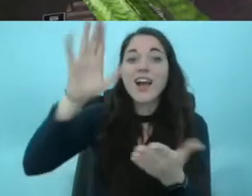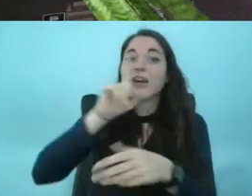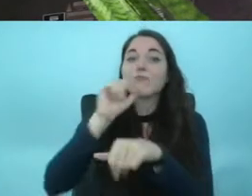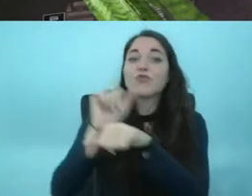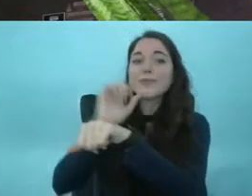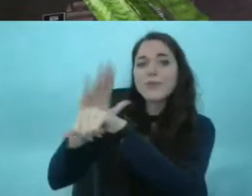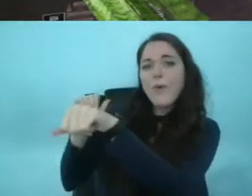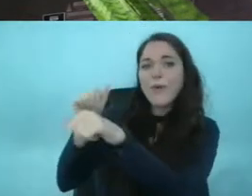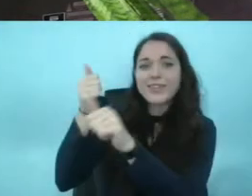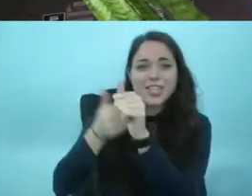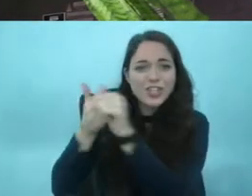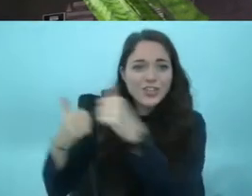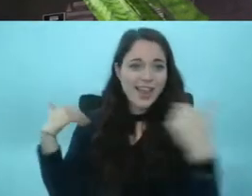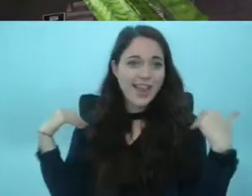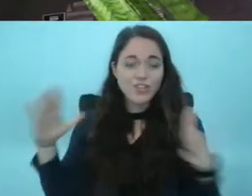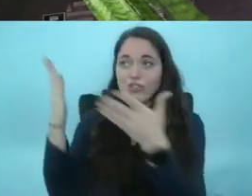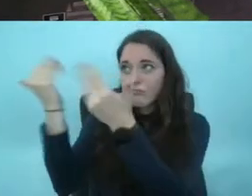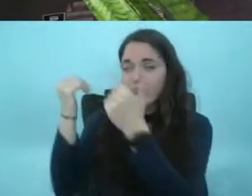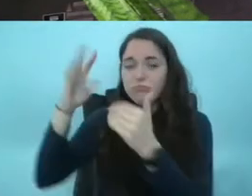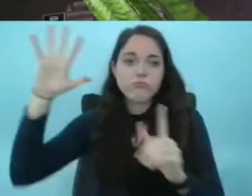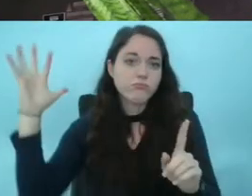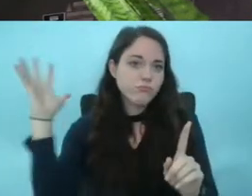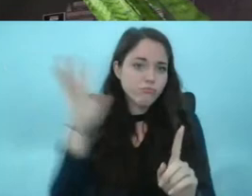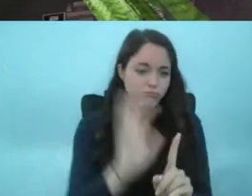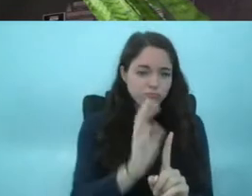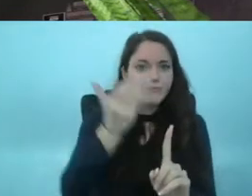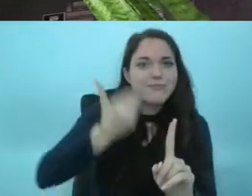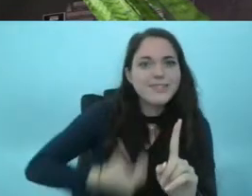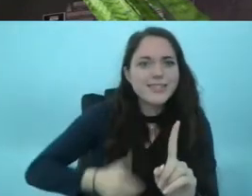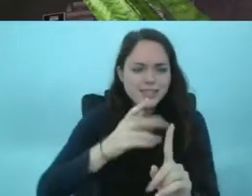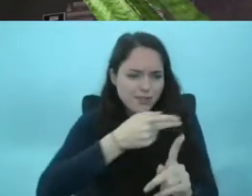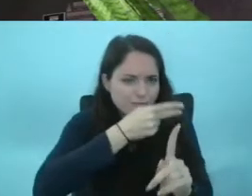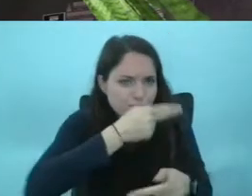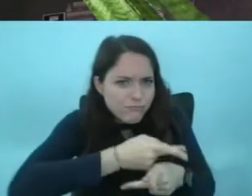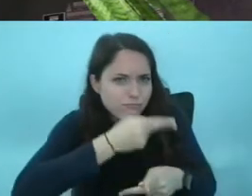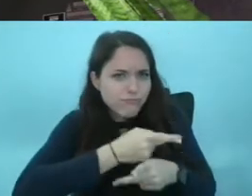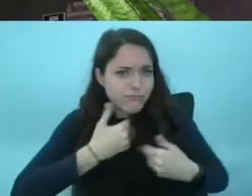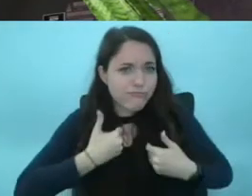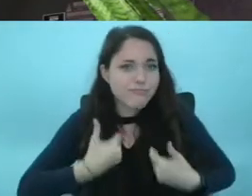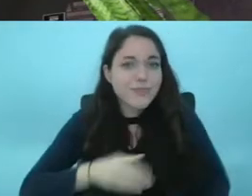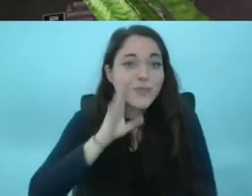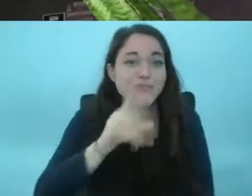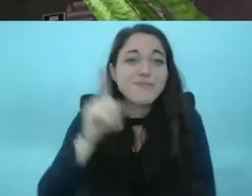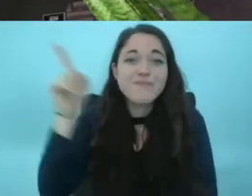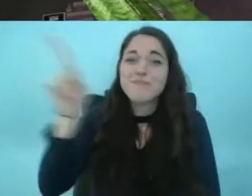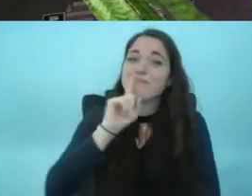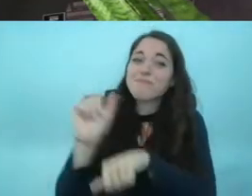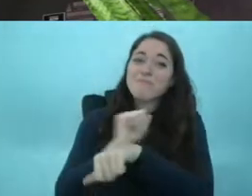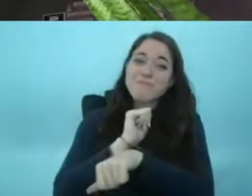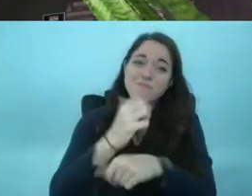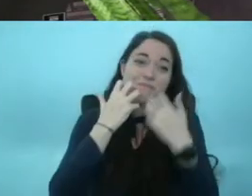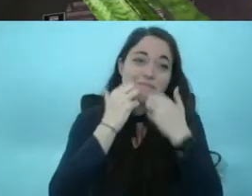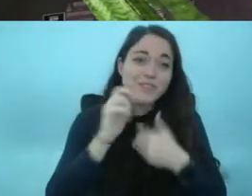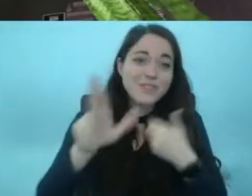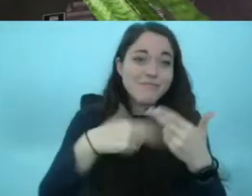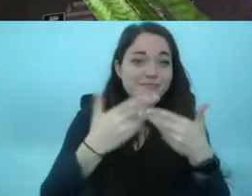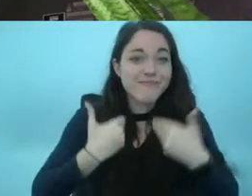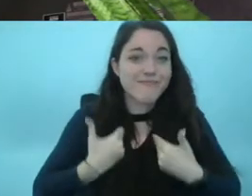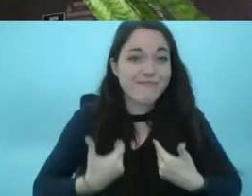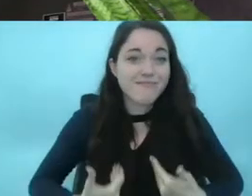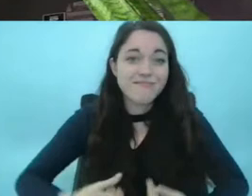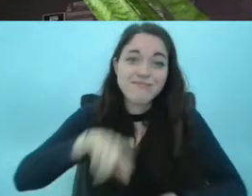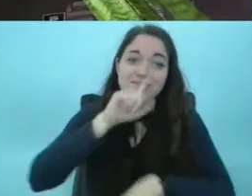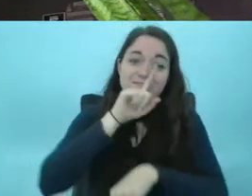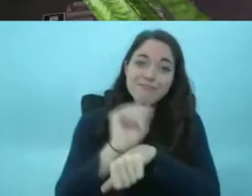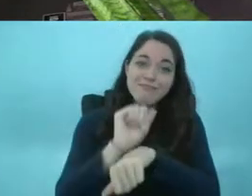me. Jehovah Jireh cares for me, for me, for me. Jehovah Jireh cares for